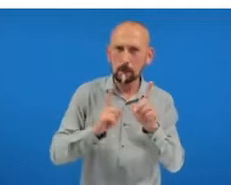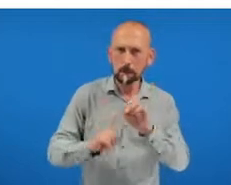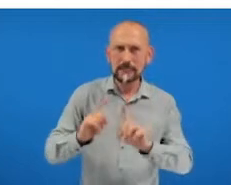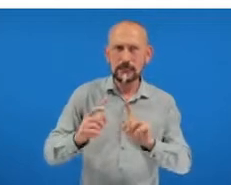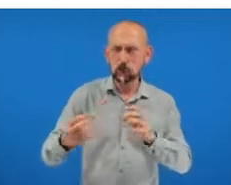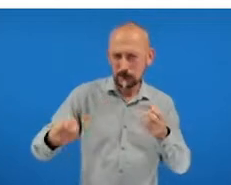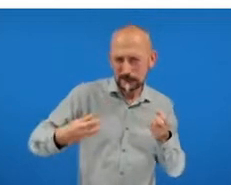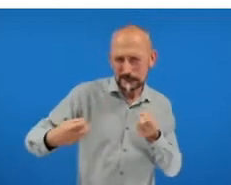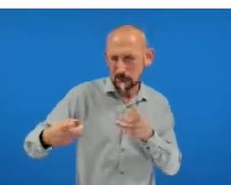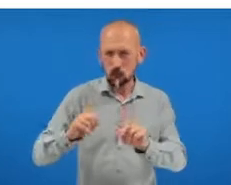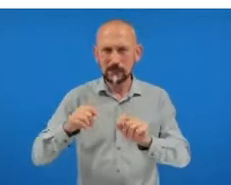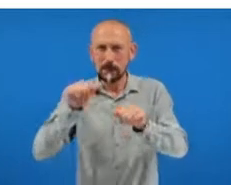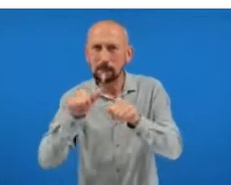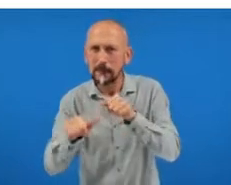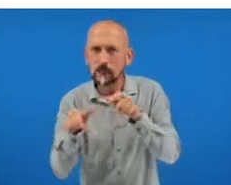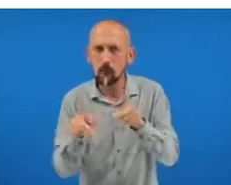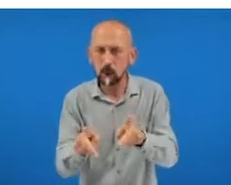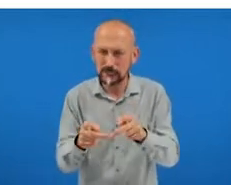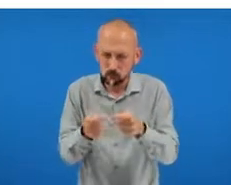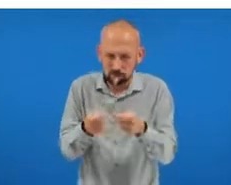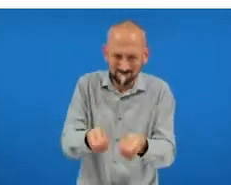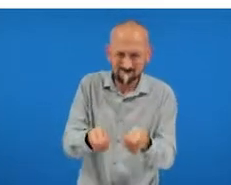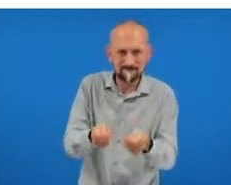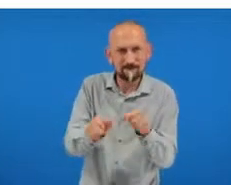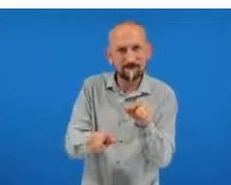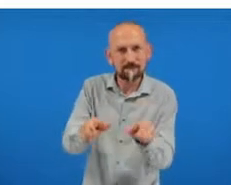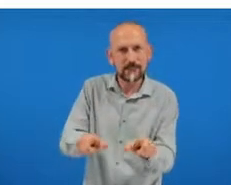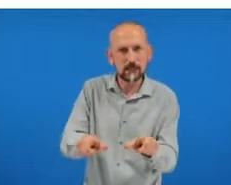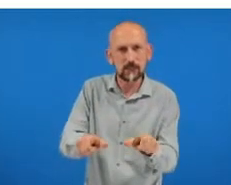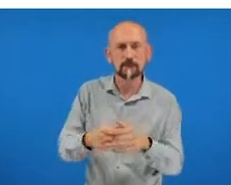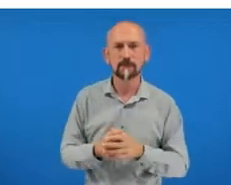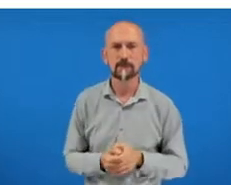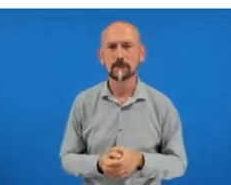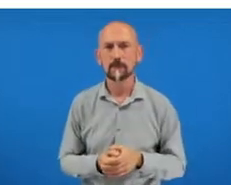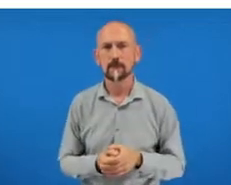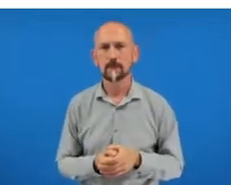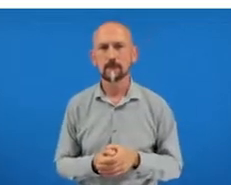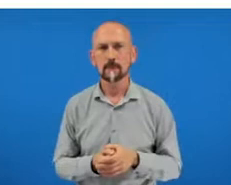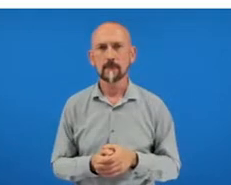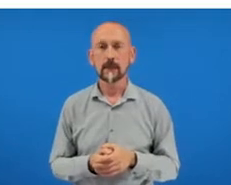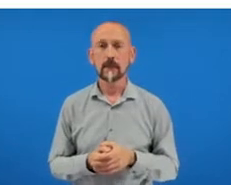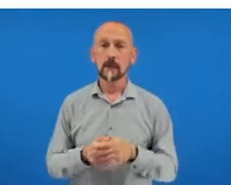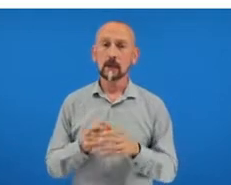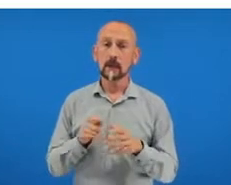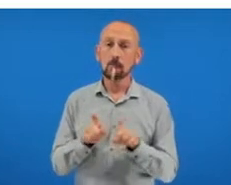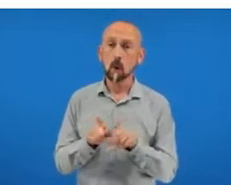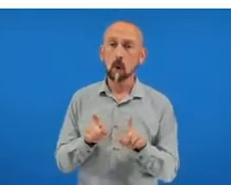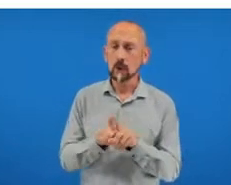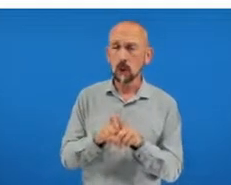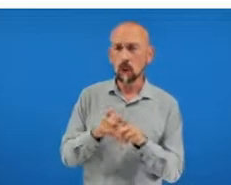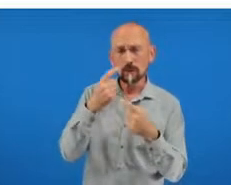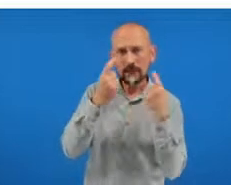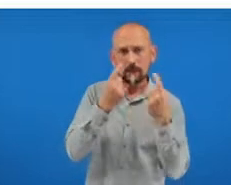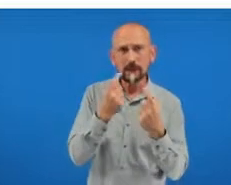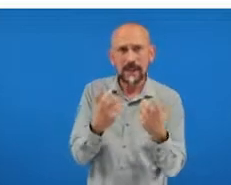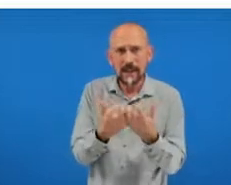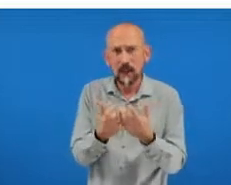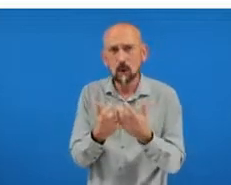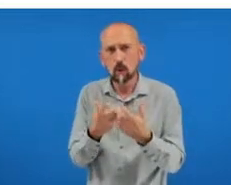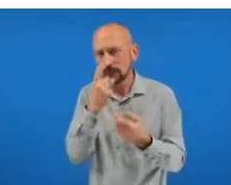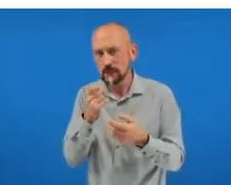best suited for the people that we serve, and working towards doing service evaluations and research